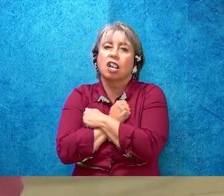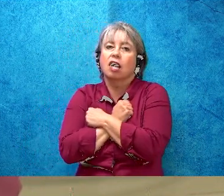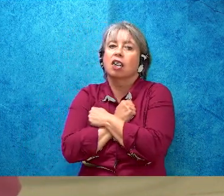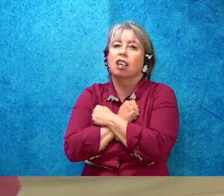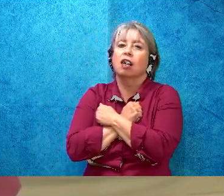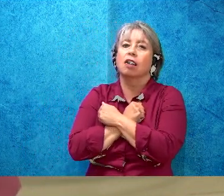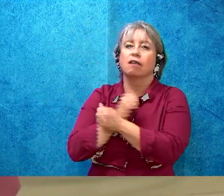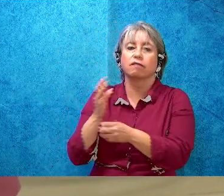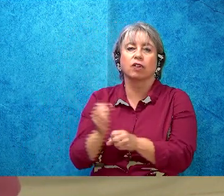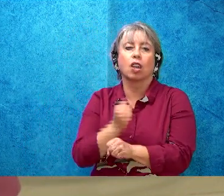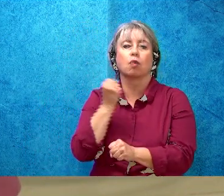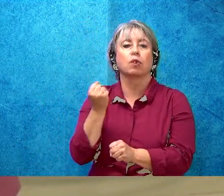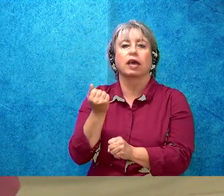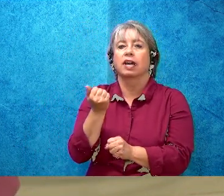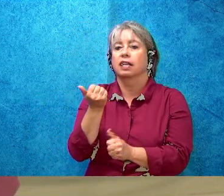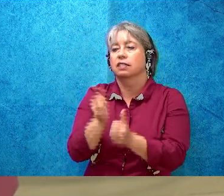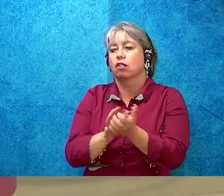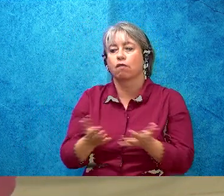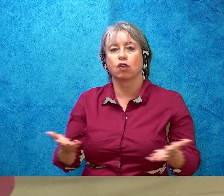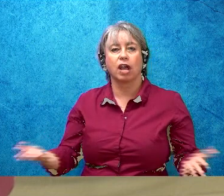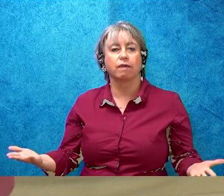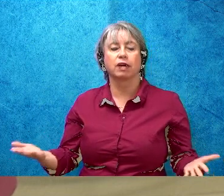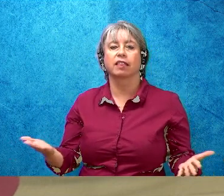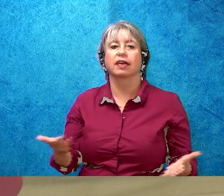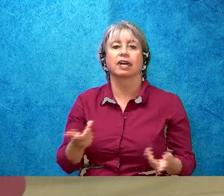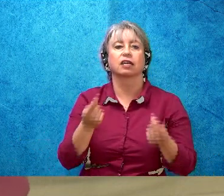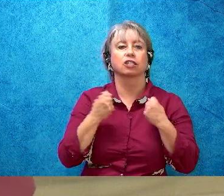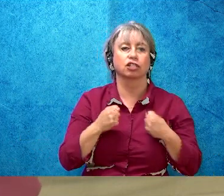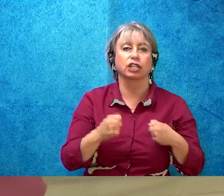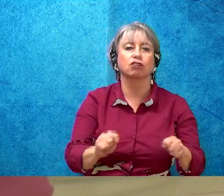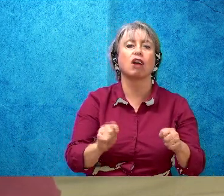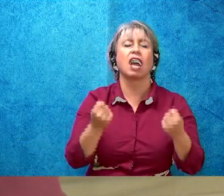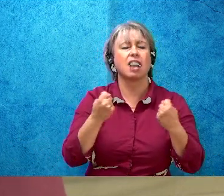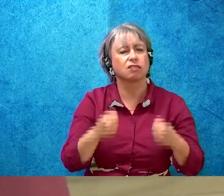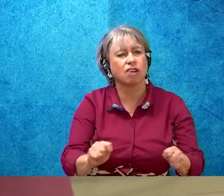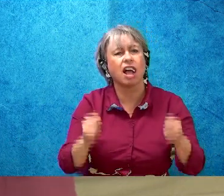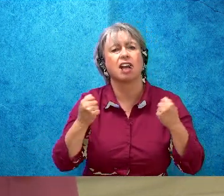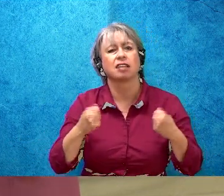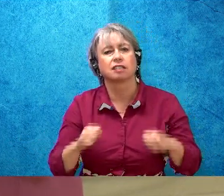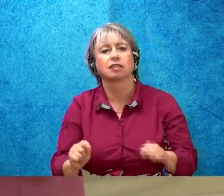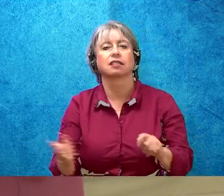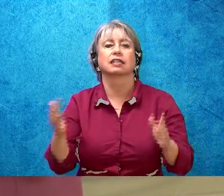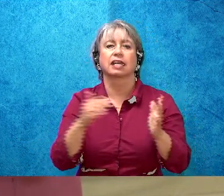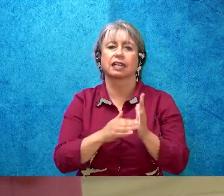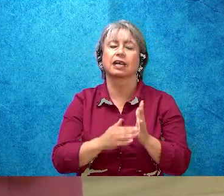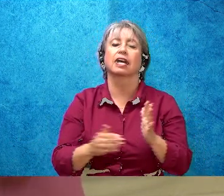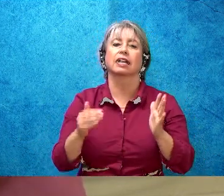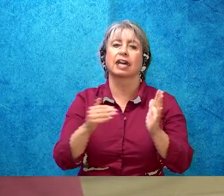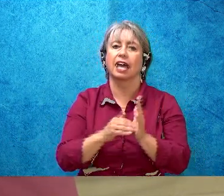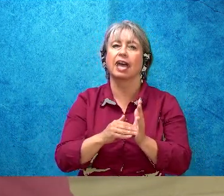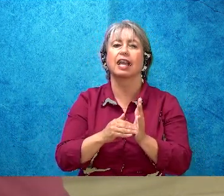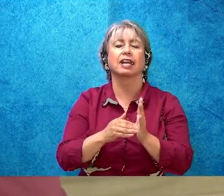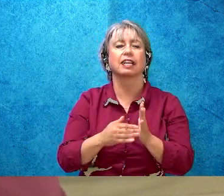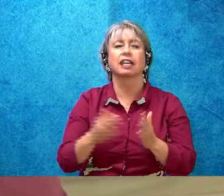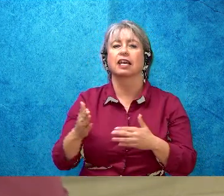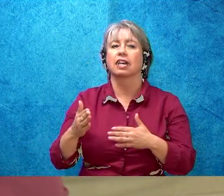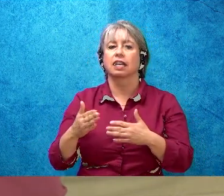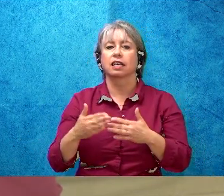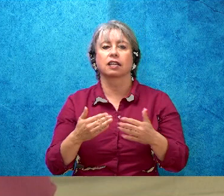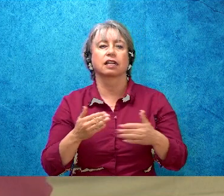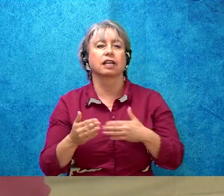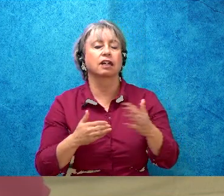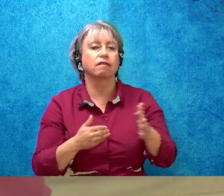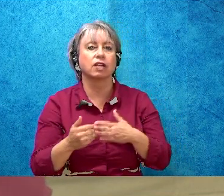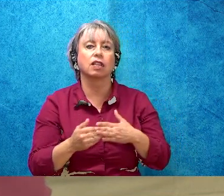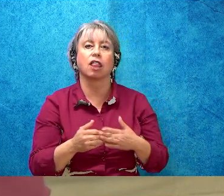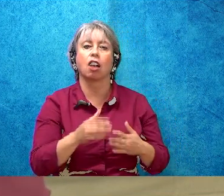She goes through these great lengths to be with him. She proves herself to his mother, even though she's a straight hater. And he saves her at